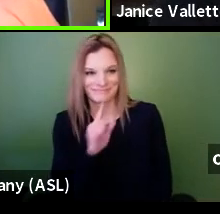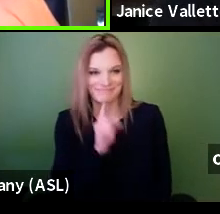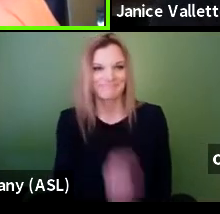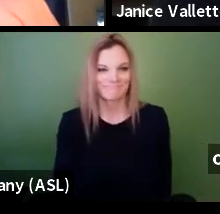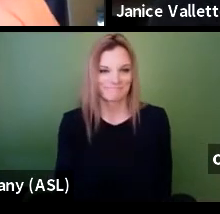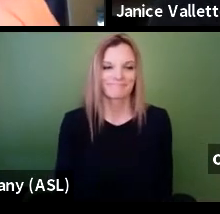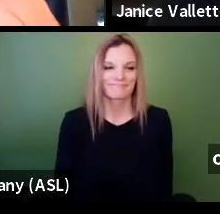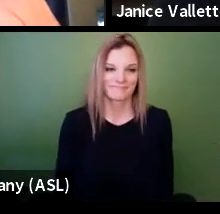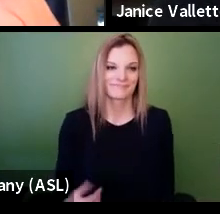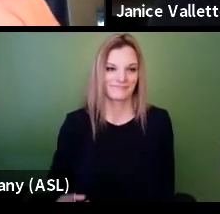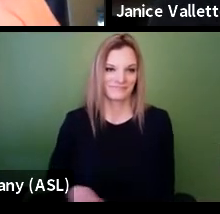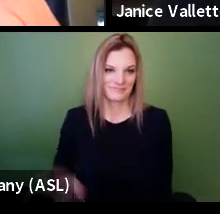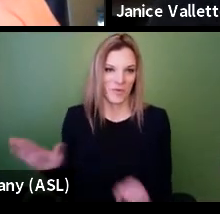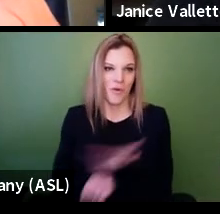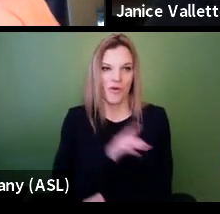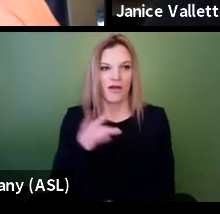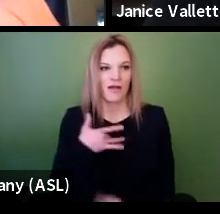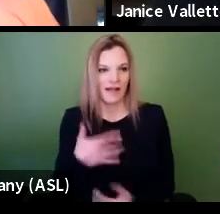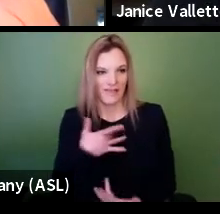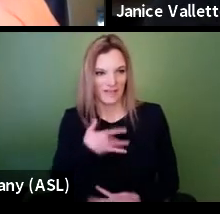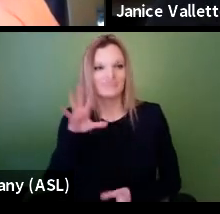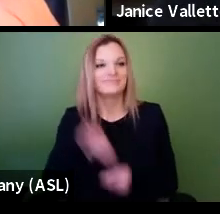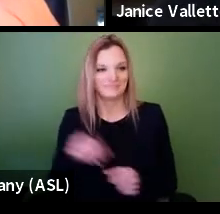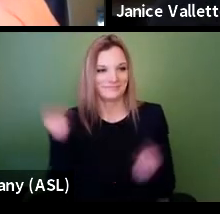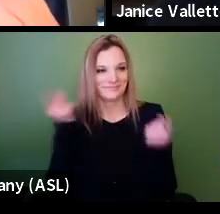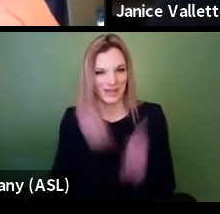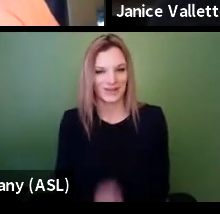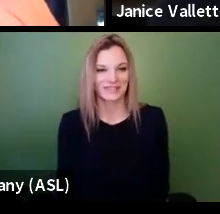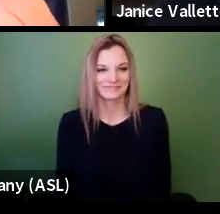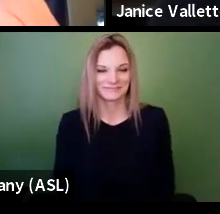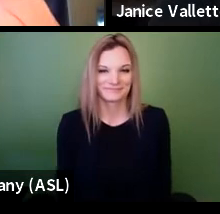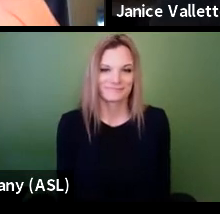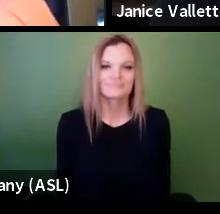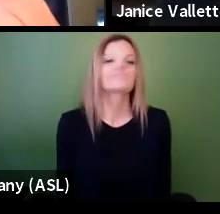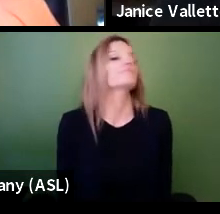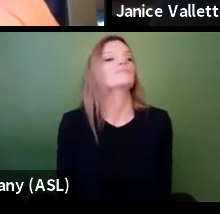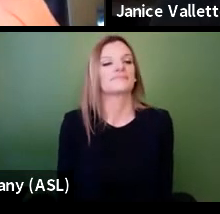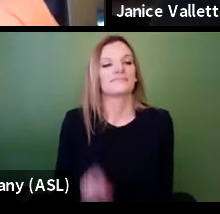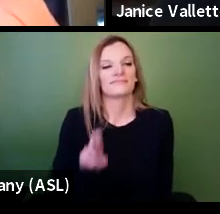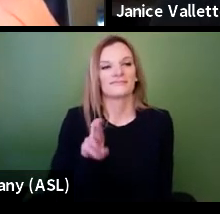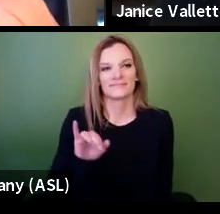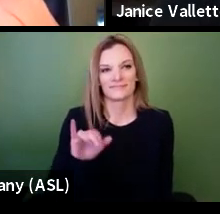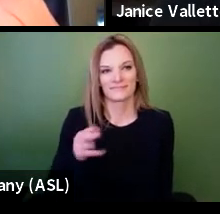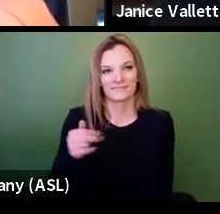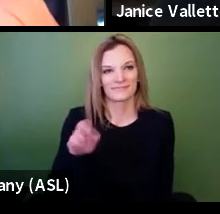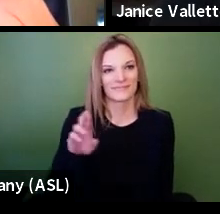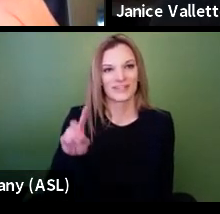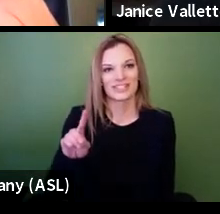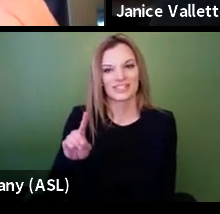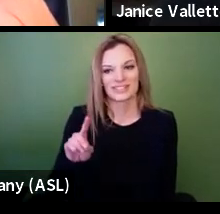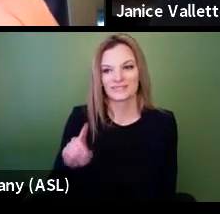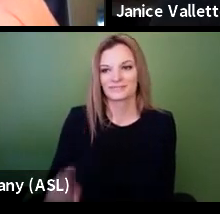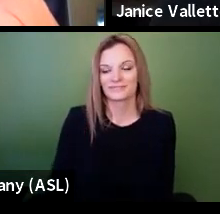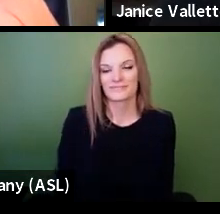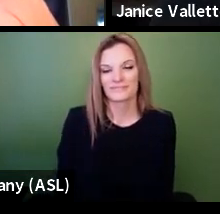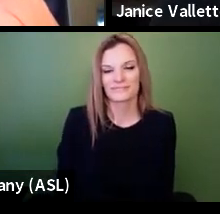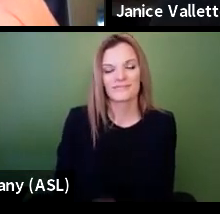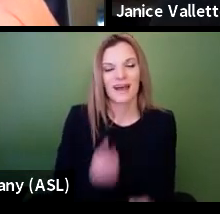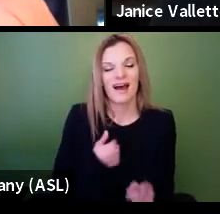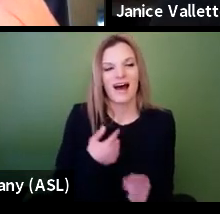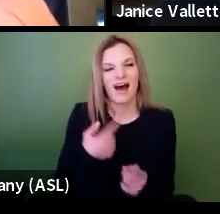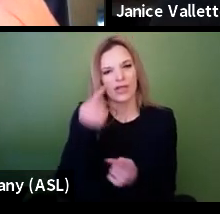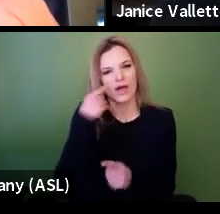concur with that wholeheartedly. Richard. I guess what I find most interesting is I thought it would be fairly simple to